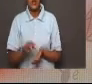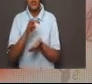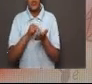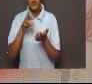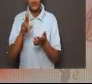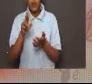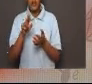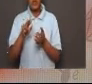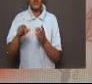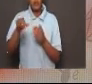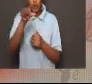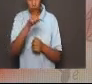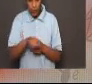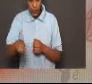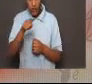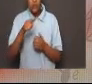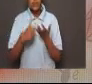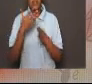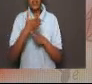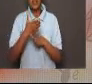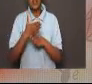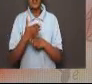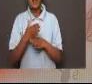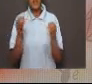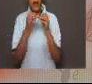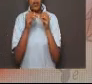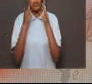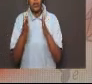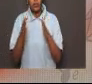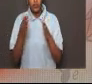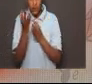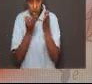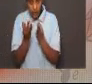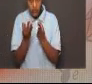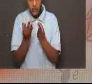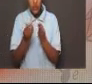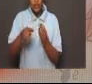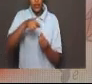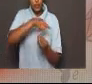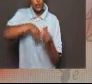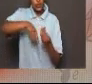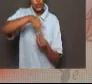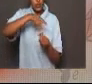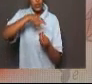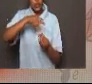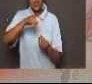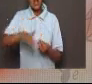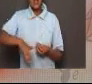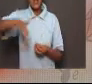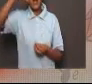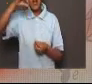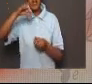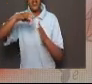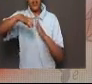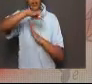Molecular orbitals are thus mathematical descriptions of regions of high